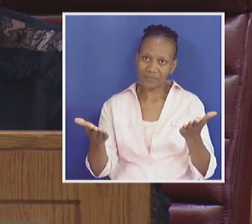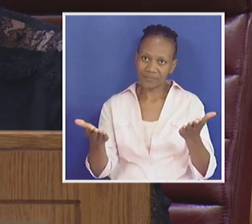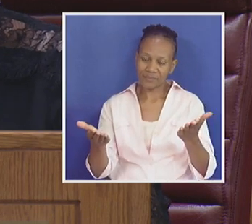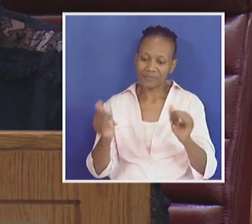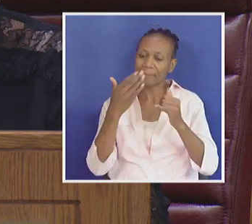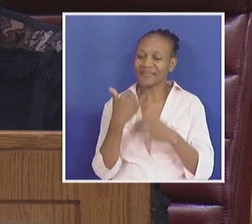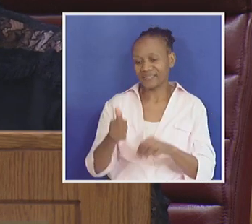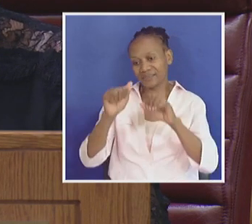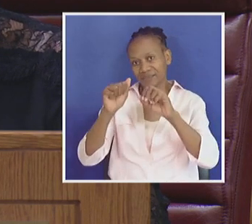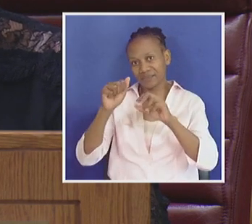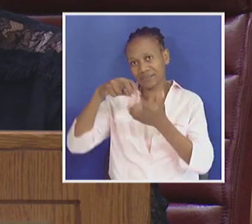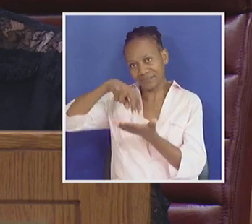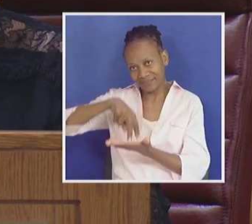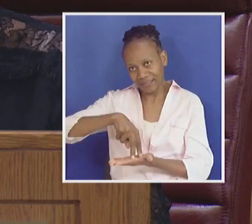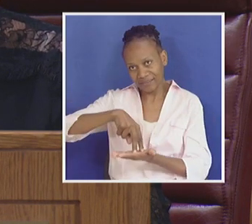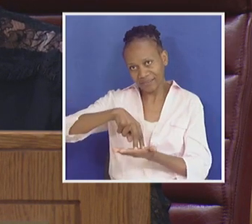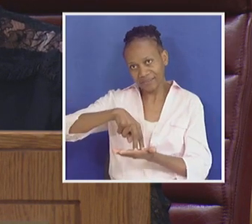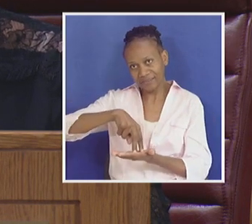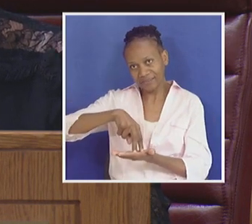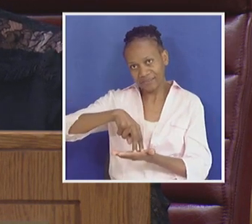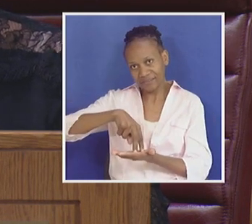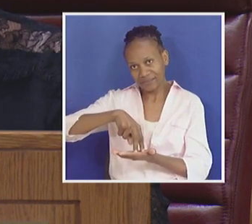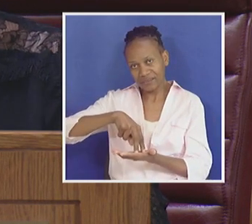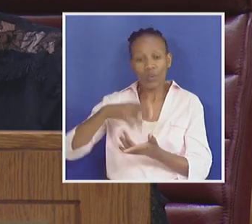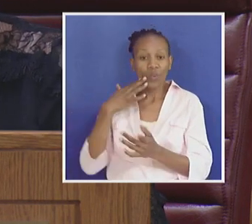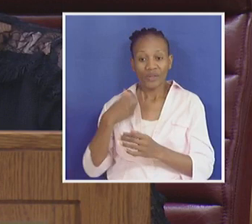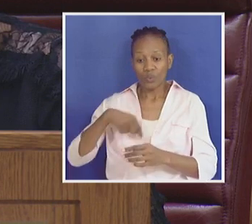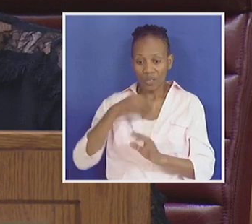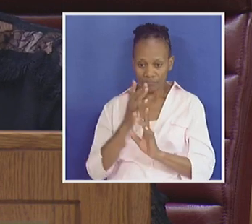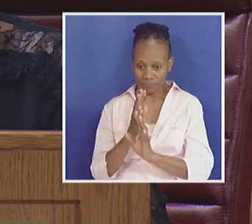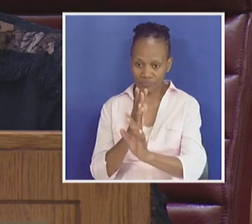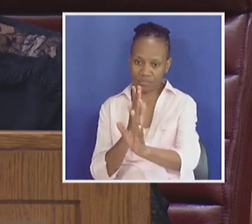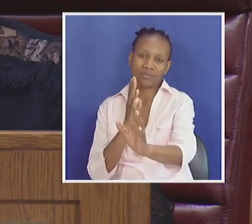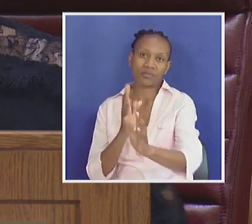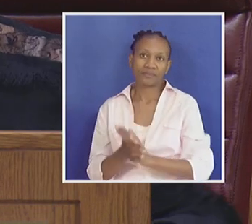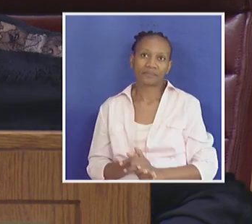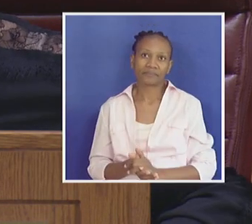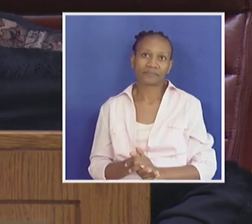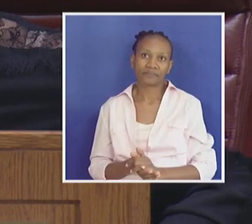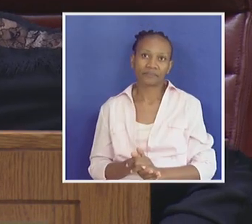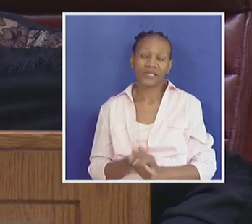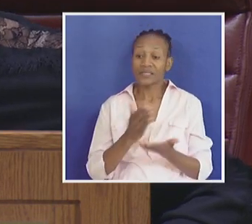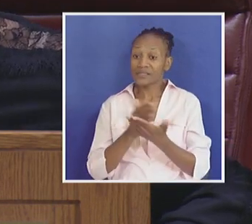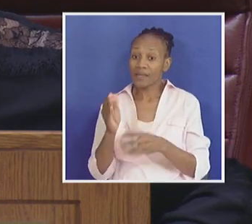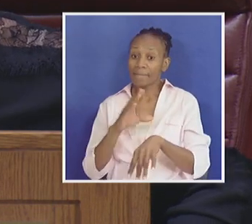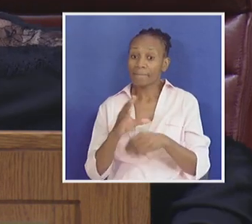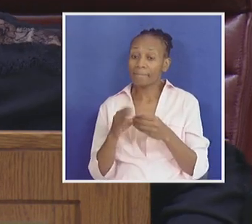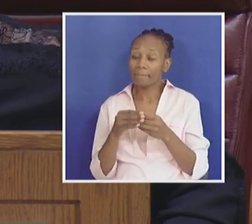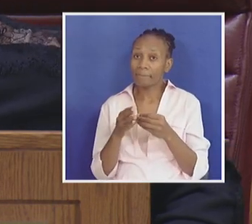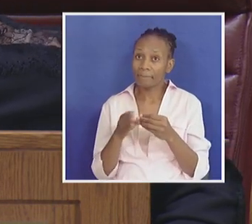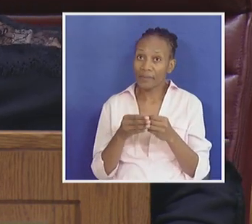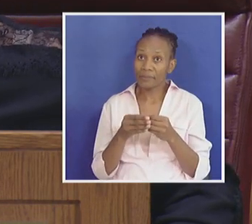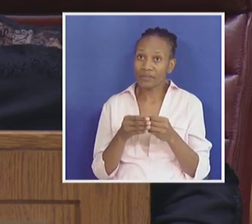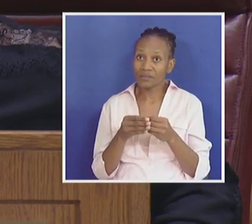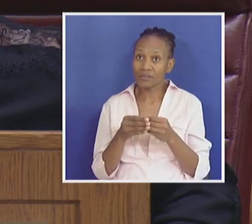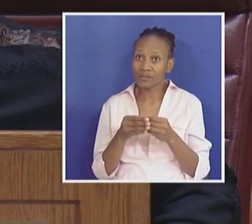remain standing when the procession goes. For those honorable members who are not rushing